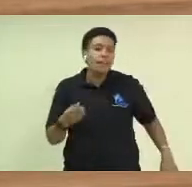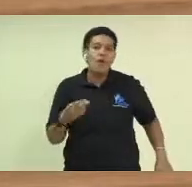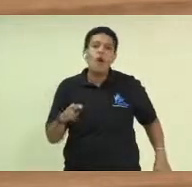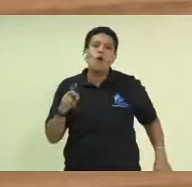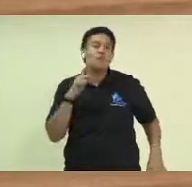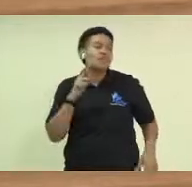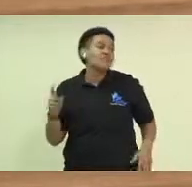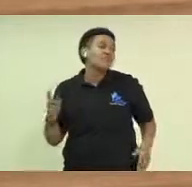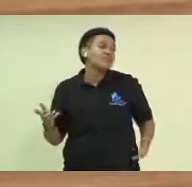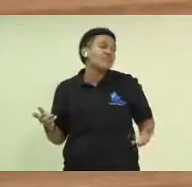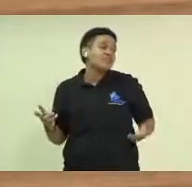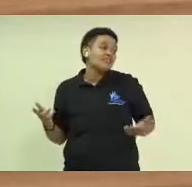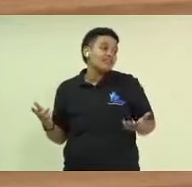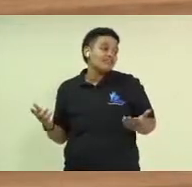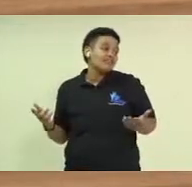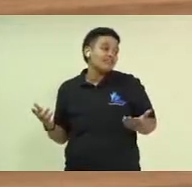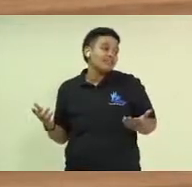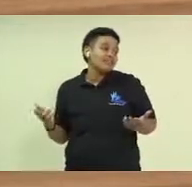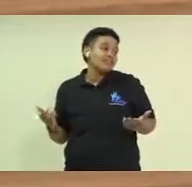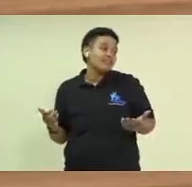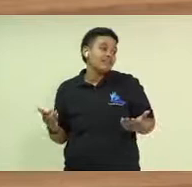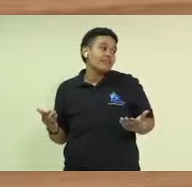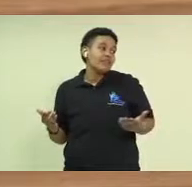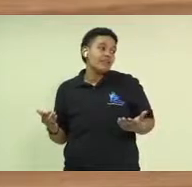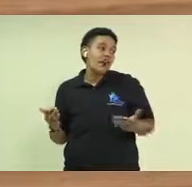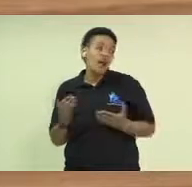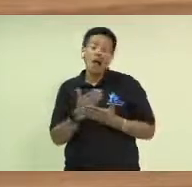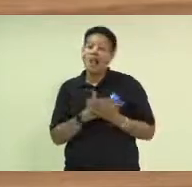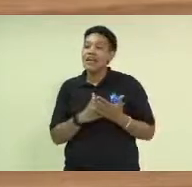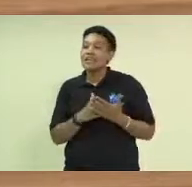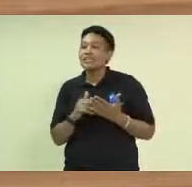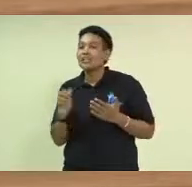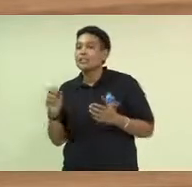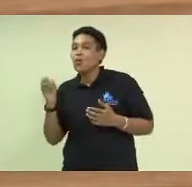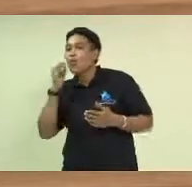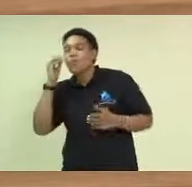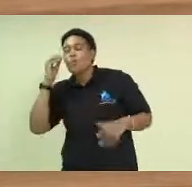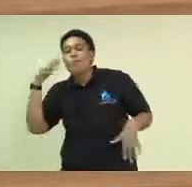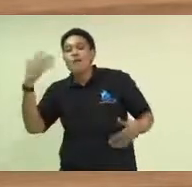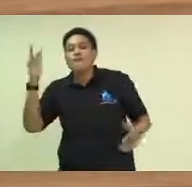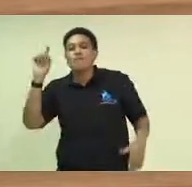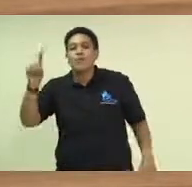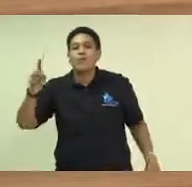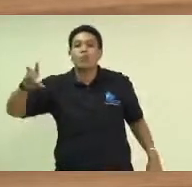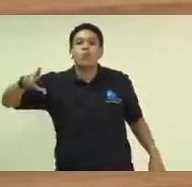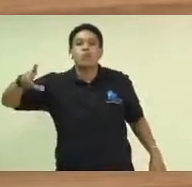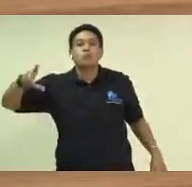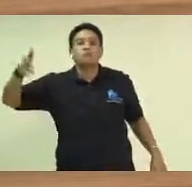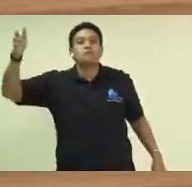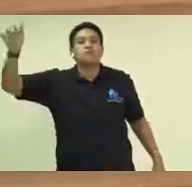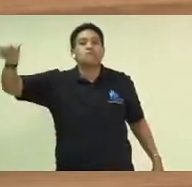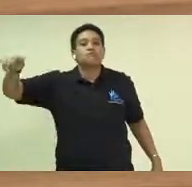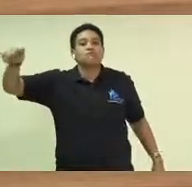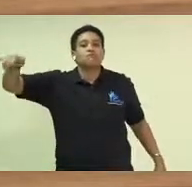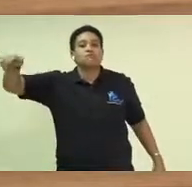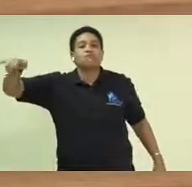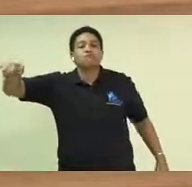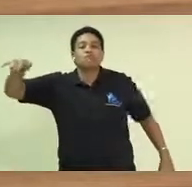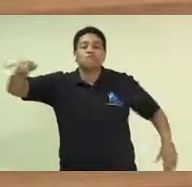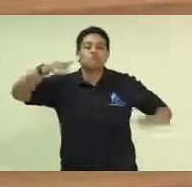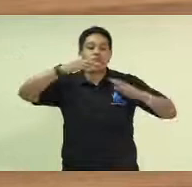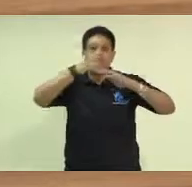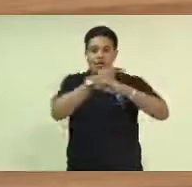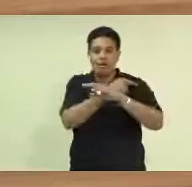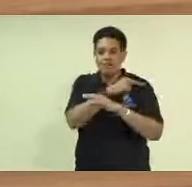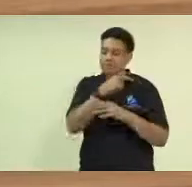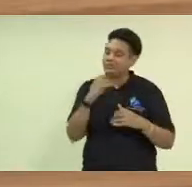collected and returned to homes. And so we continue to grapple with this issue of social cases